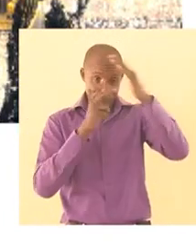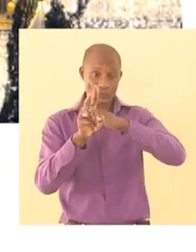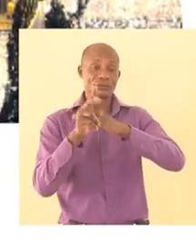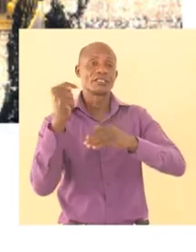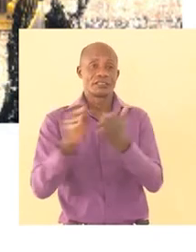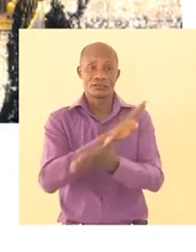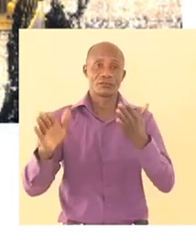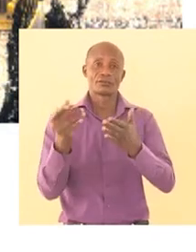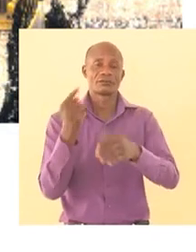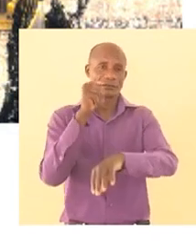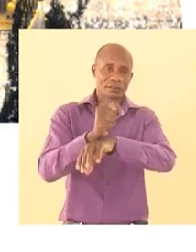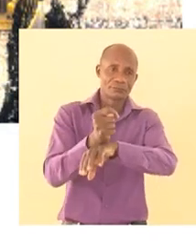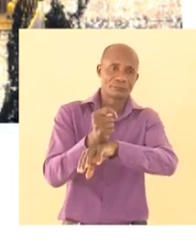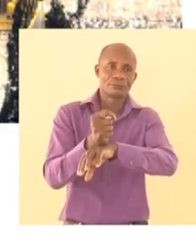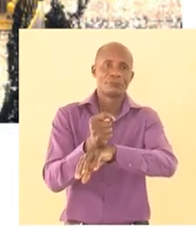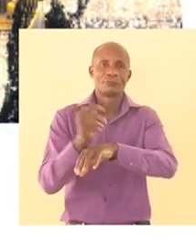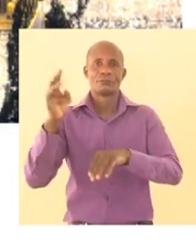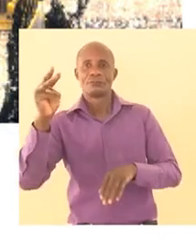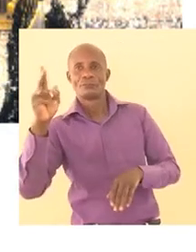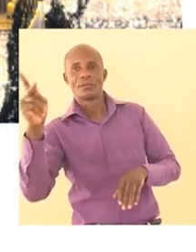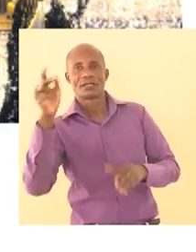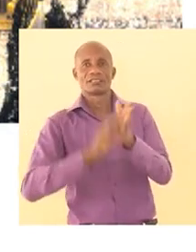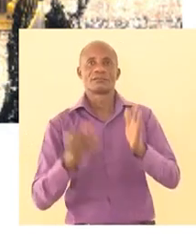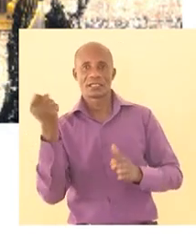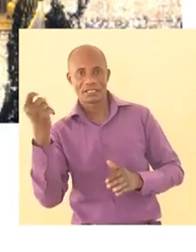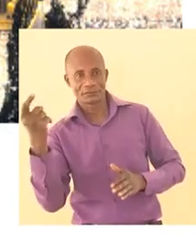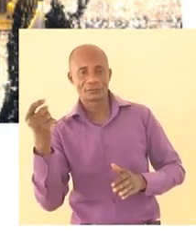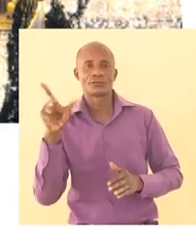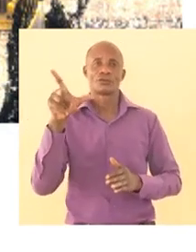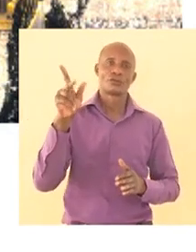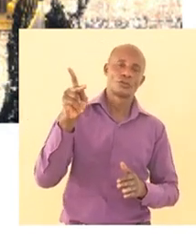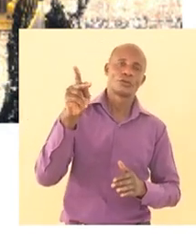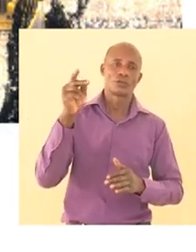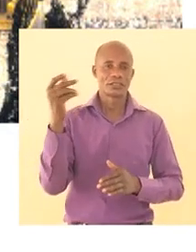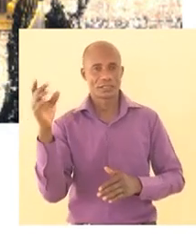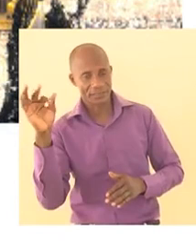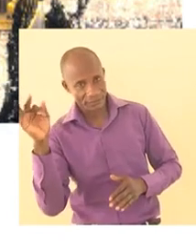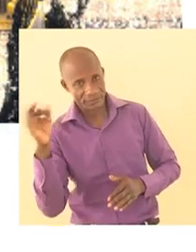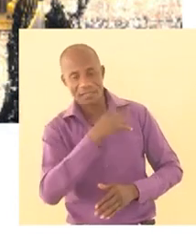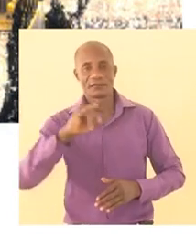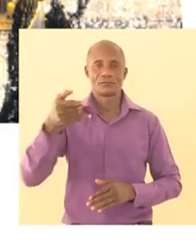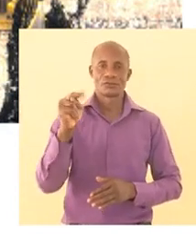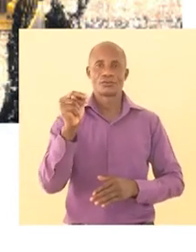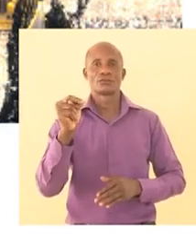the destruction of the temple. Mark chapter 11, Luke chapter 19, and John chapter 12.